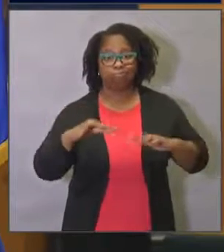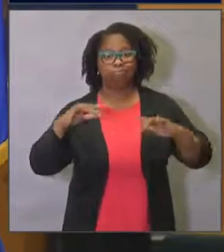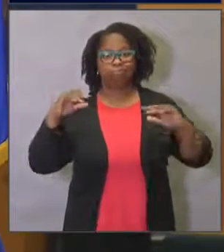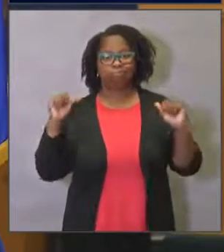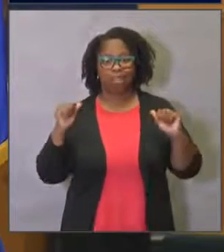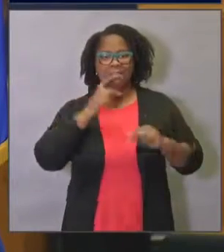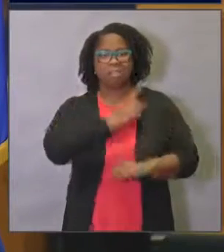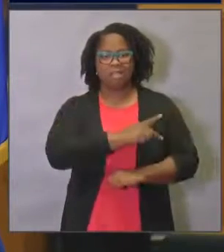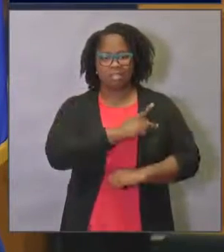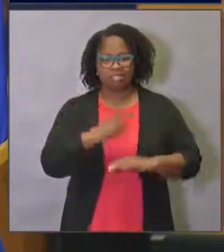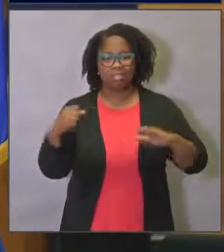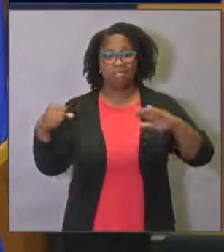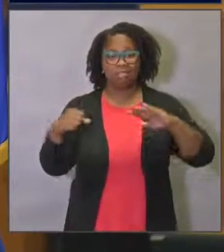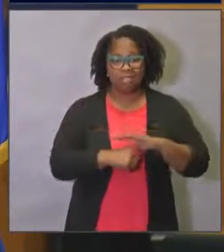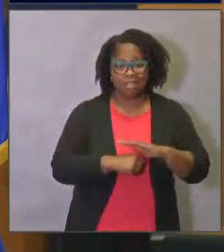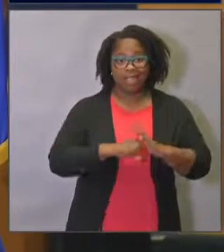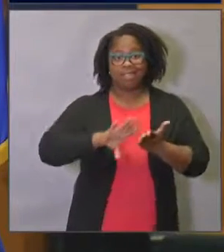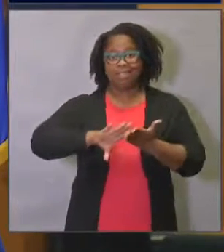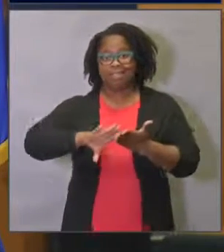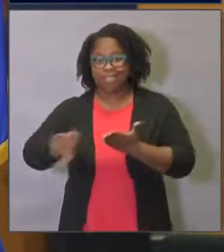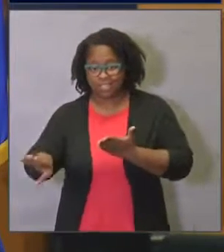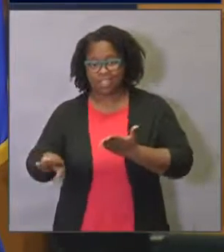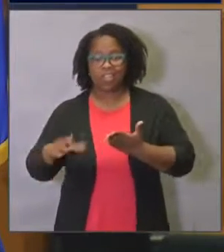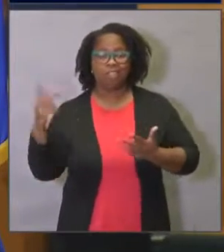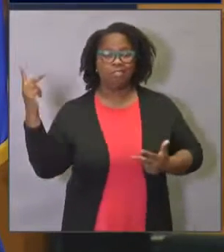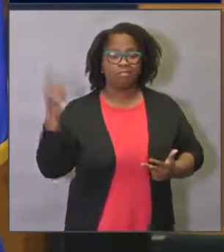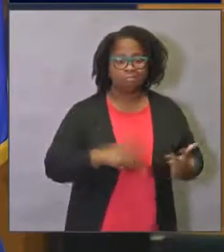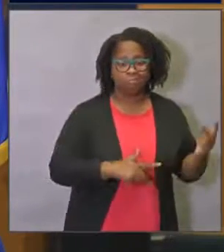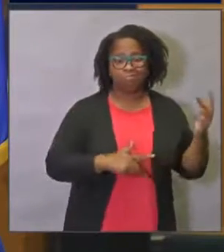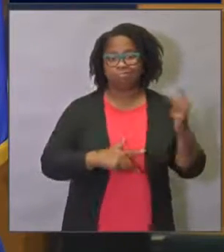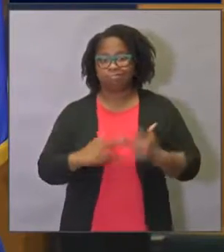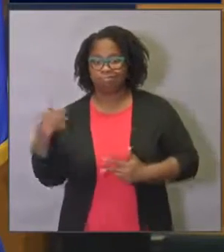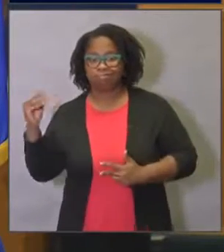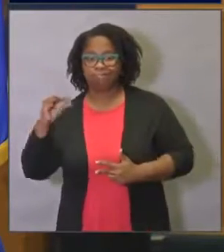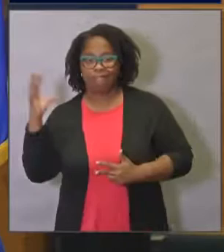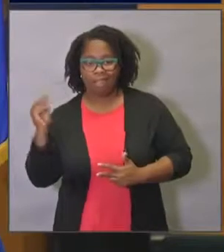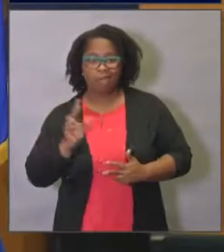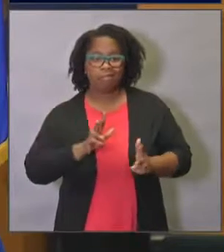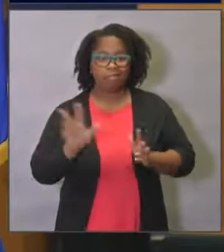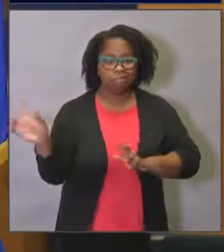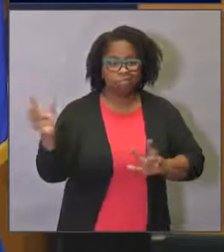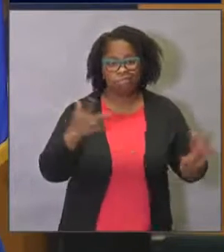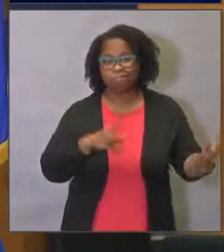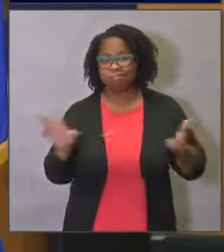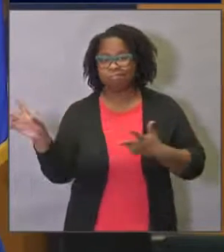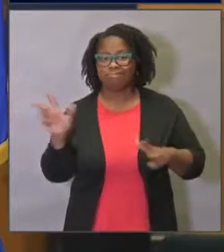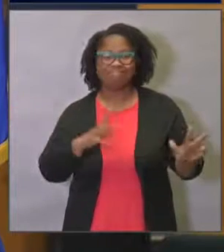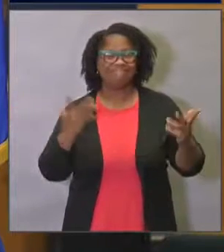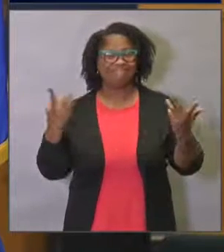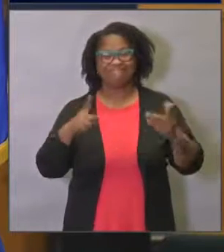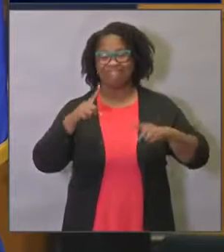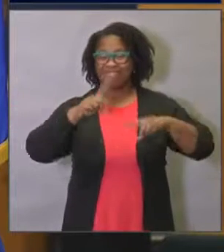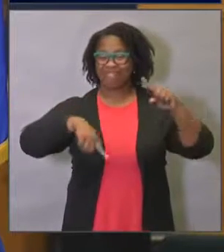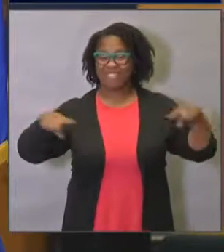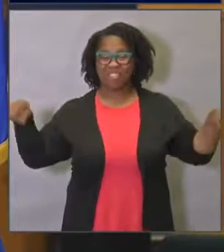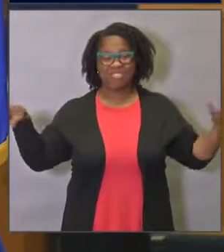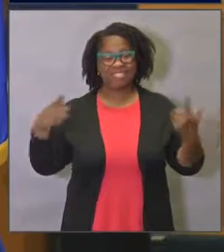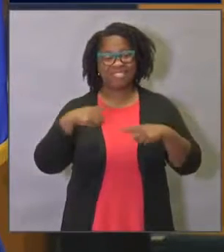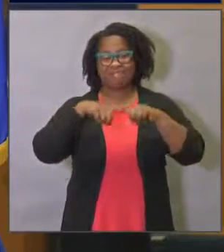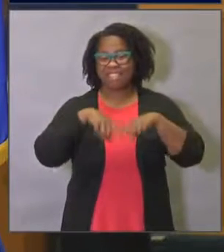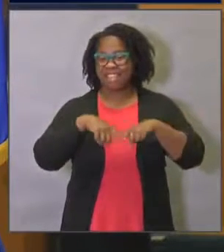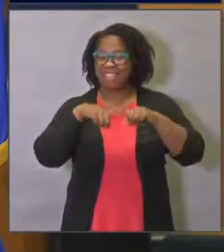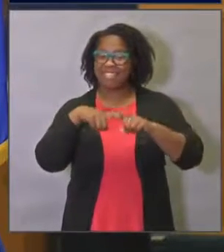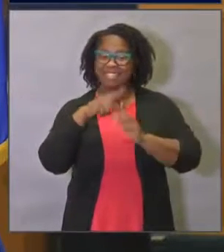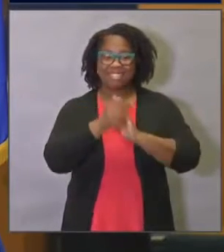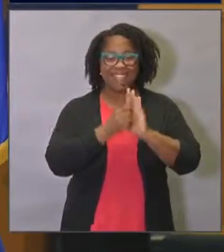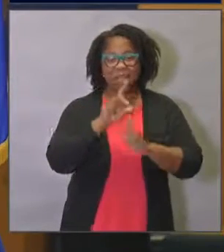being admitted, discharged. Ambulances come in and come out. The number of ambulances varies throughout the day and varies depending on how